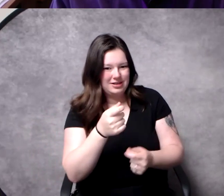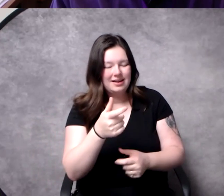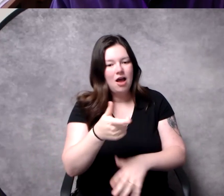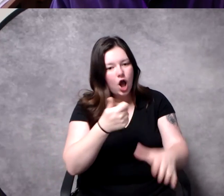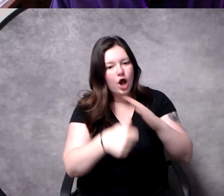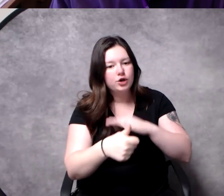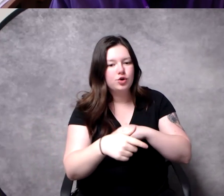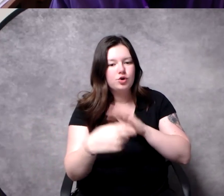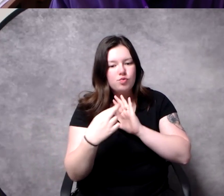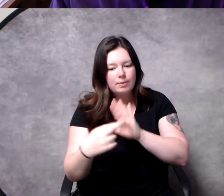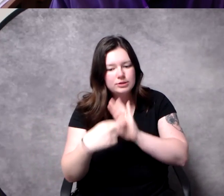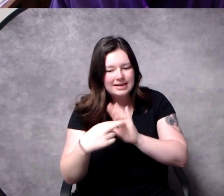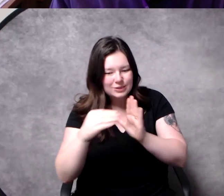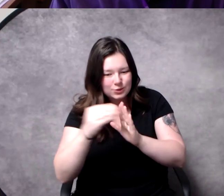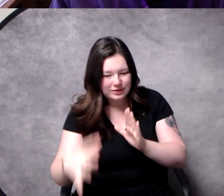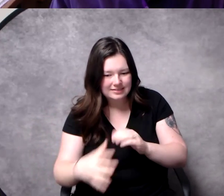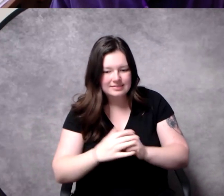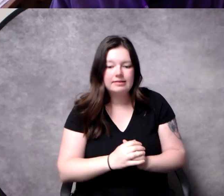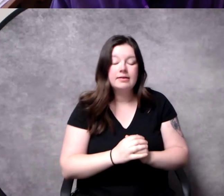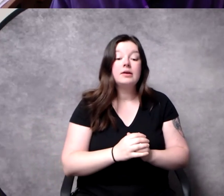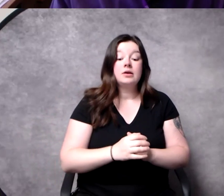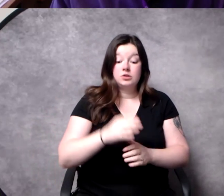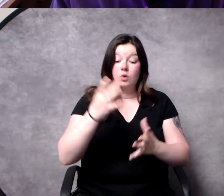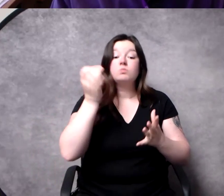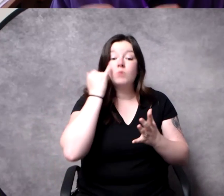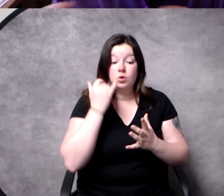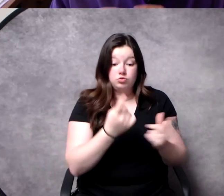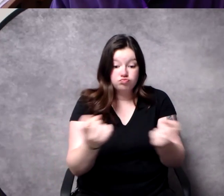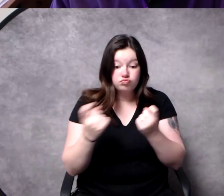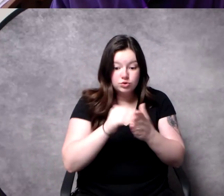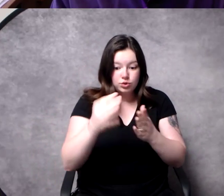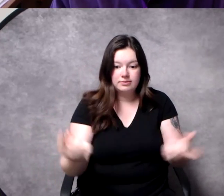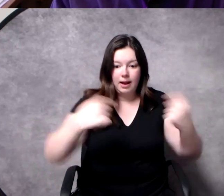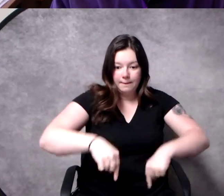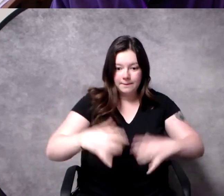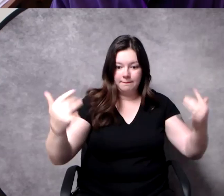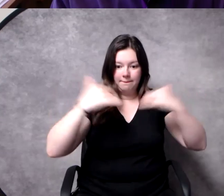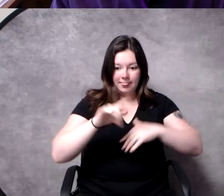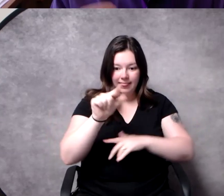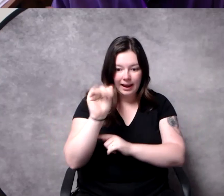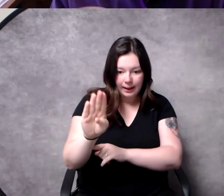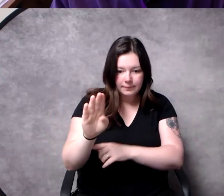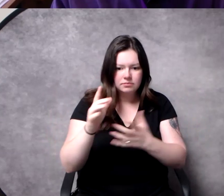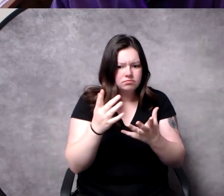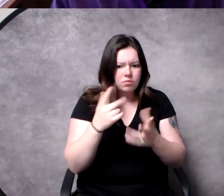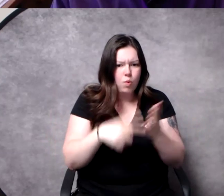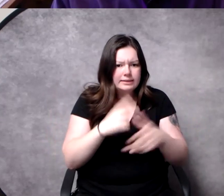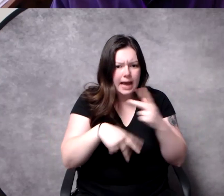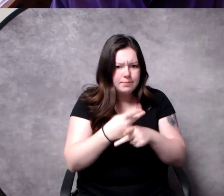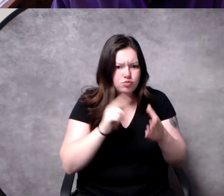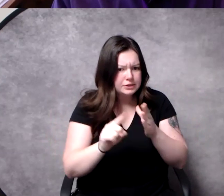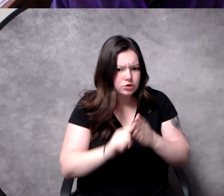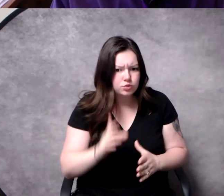And again, they part of this is to find and to train the next generation of scientists to keep science moving